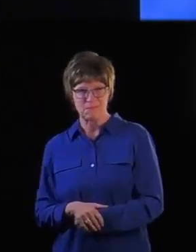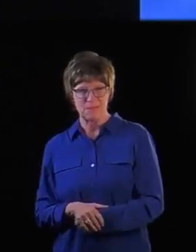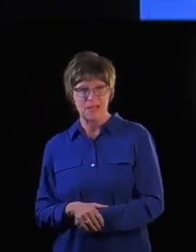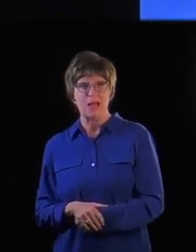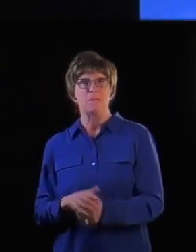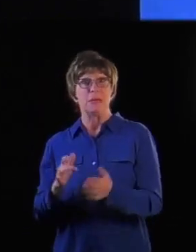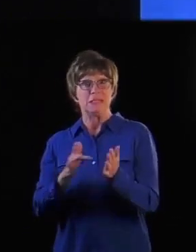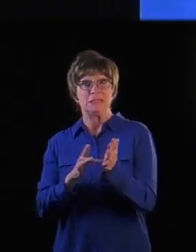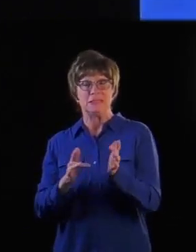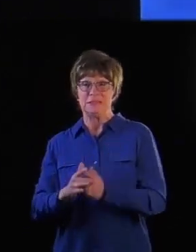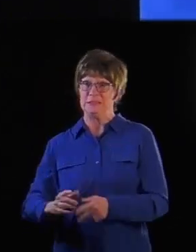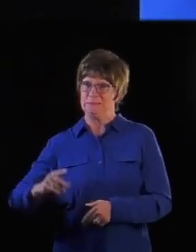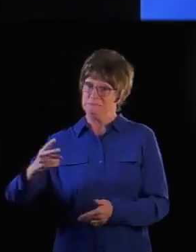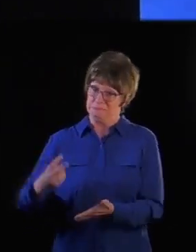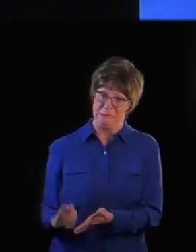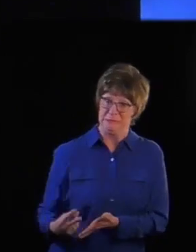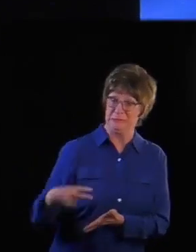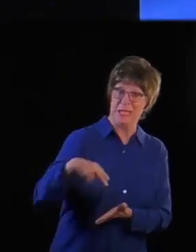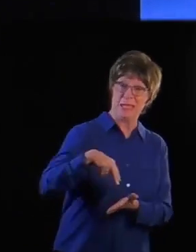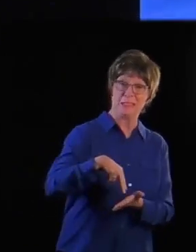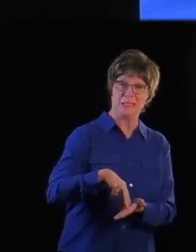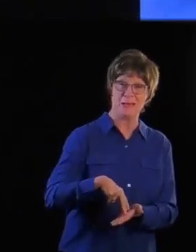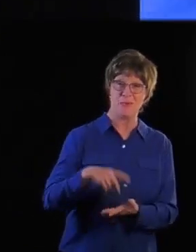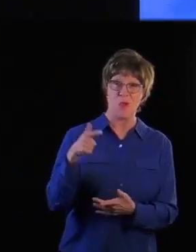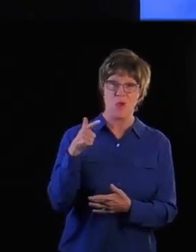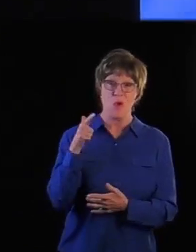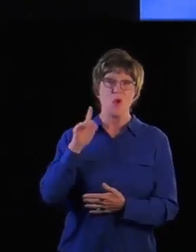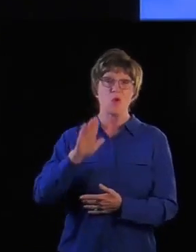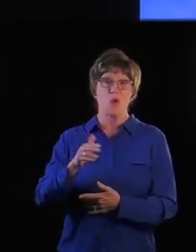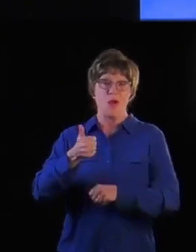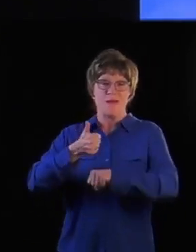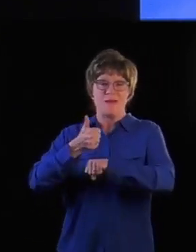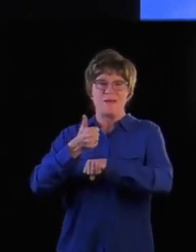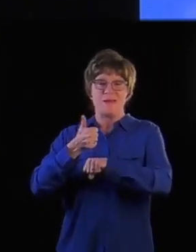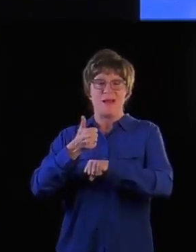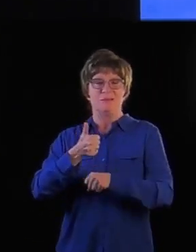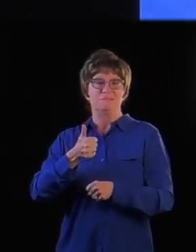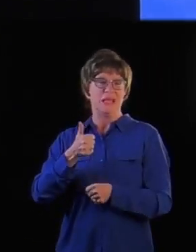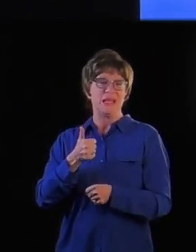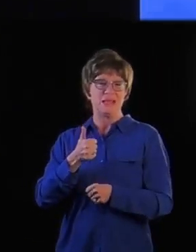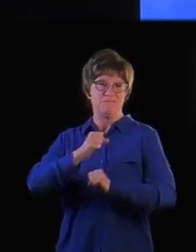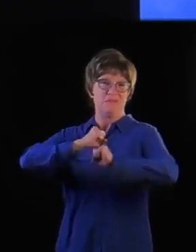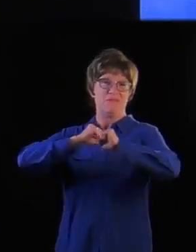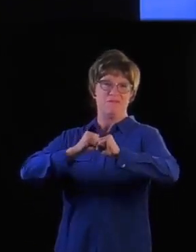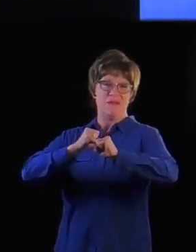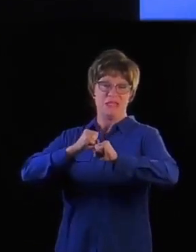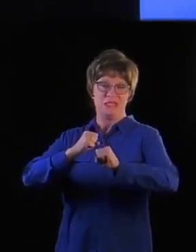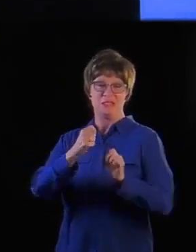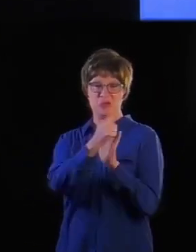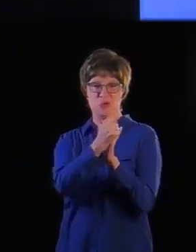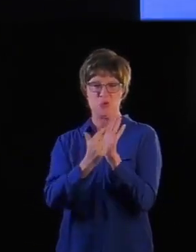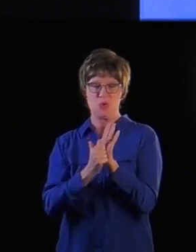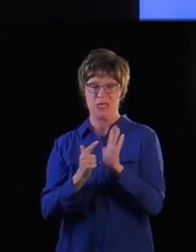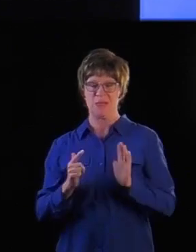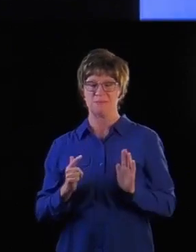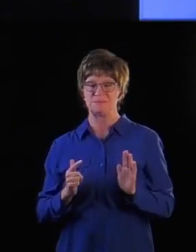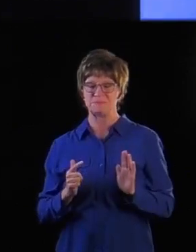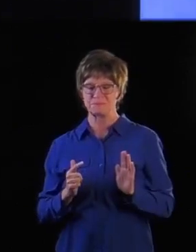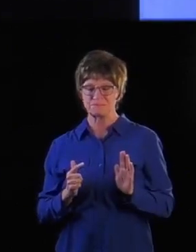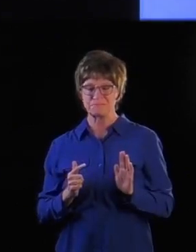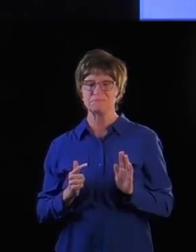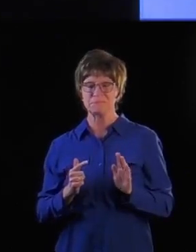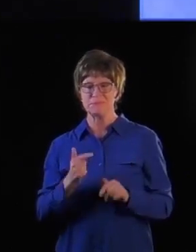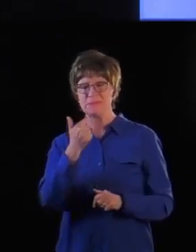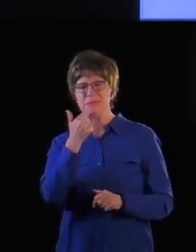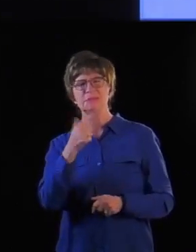that's where Jesus stands up. He's your defense attorney. And Jesus stands up and says, Judge, I have something to